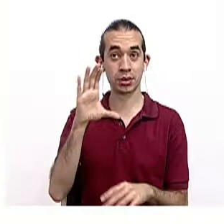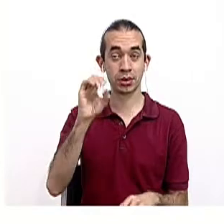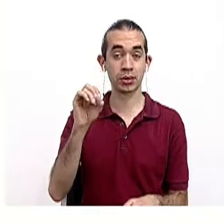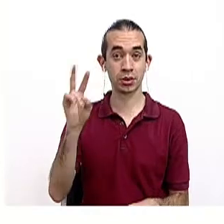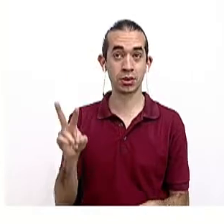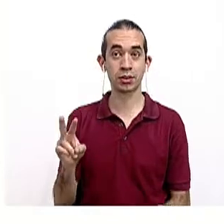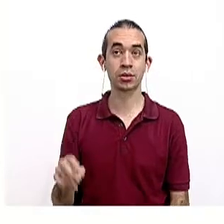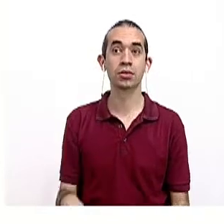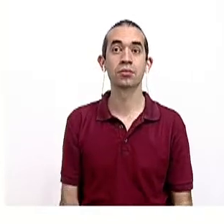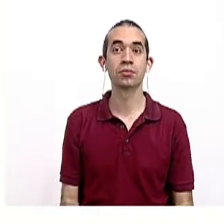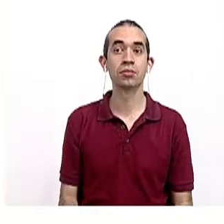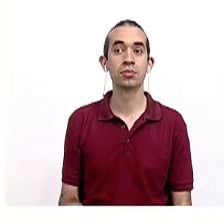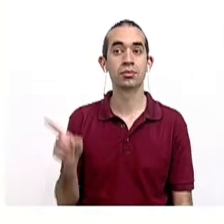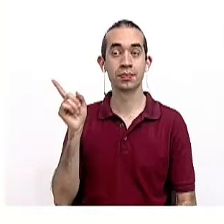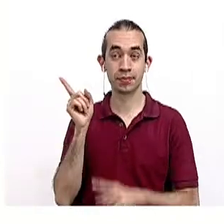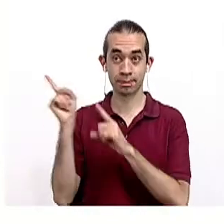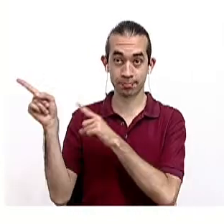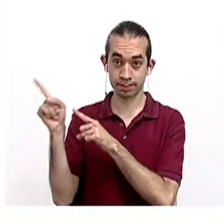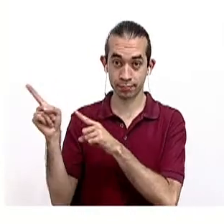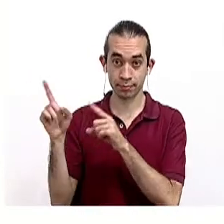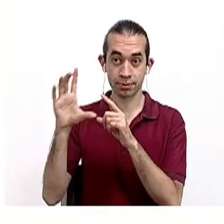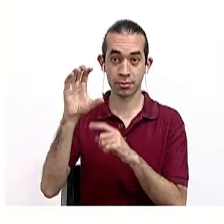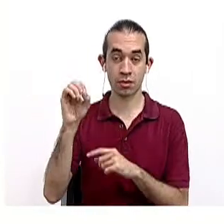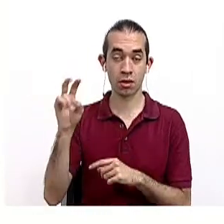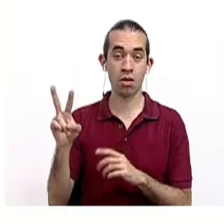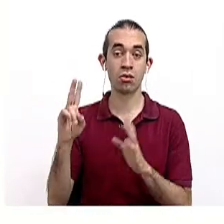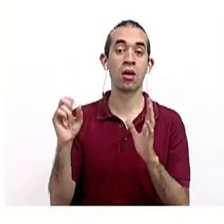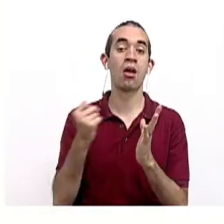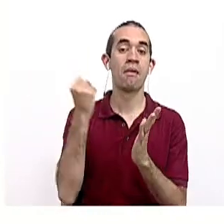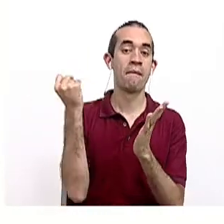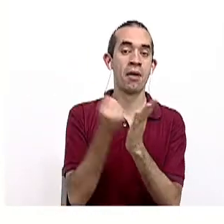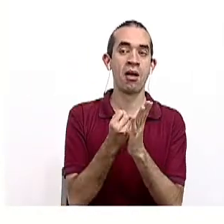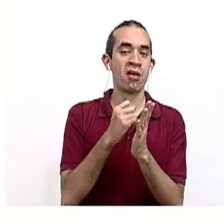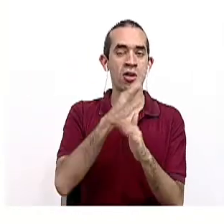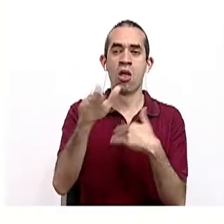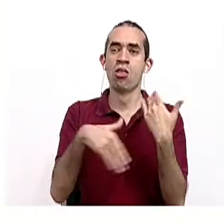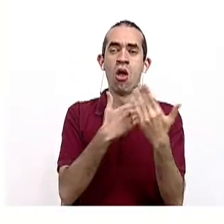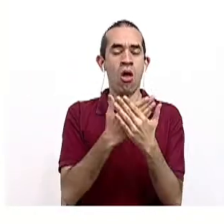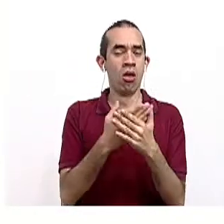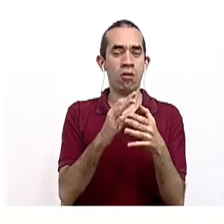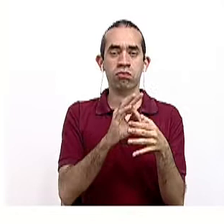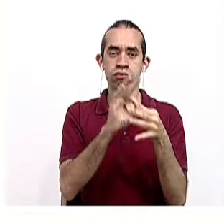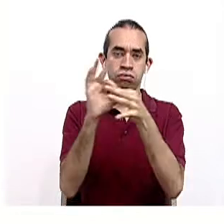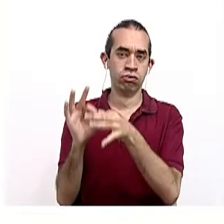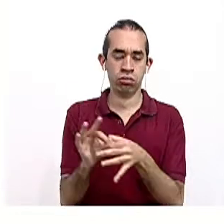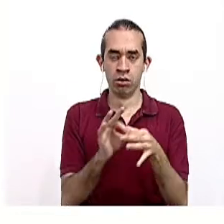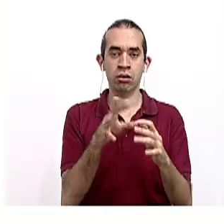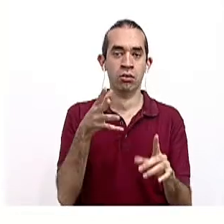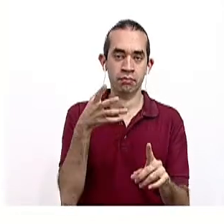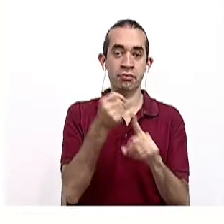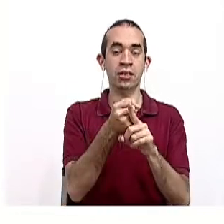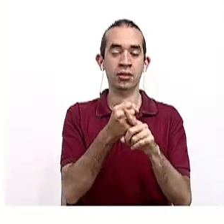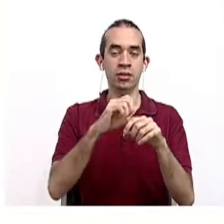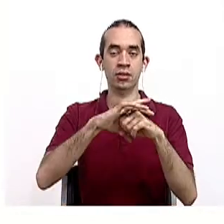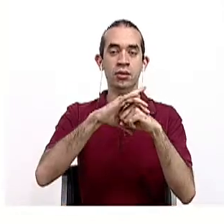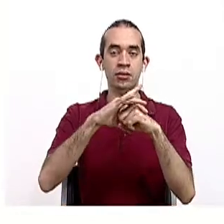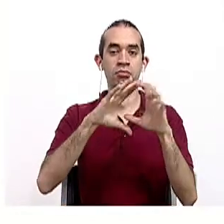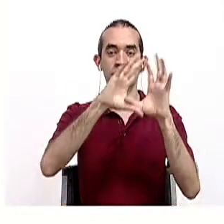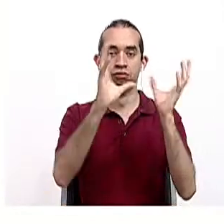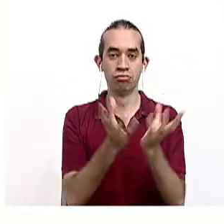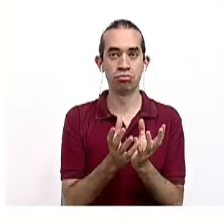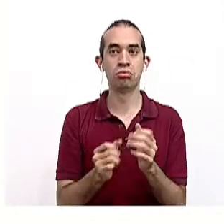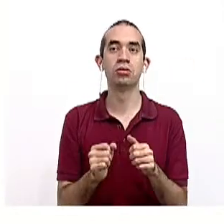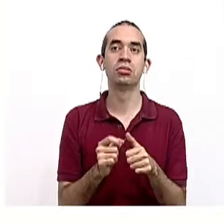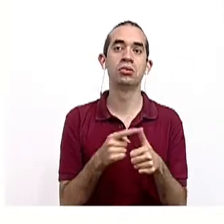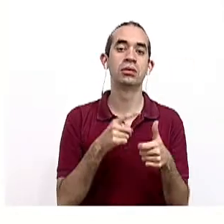footprint. So here you see that carbon footprint is basically everything we do that has an impact on the planet. We see